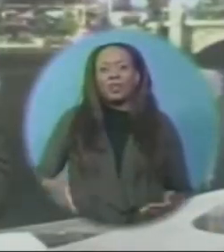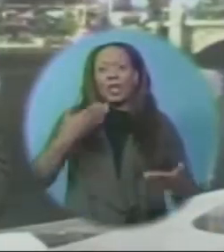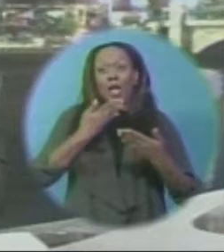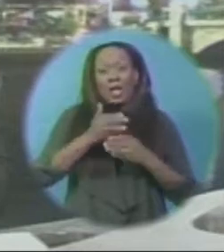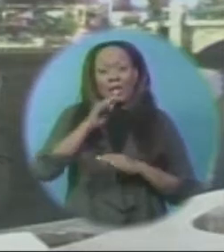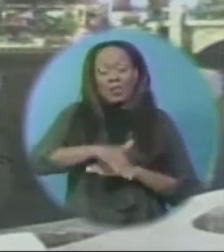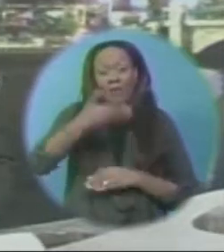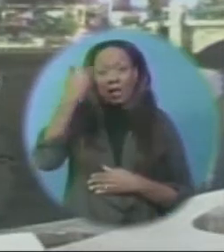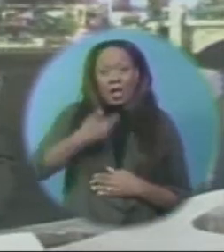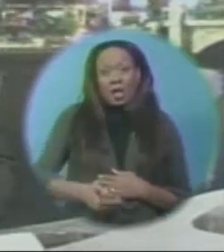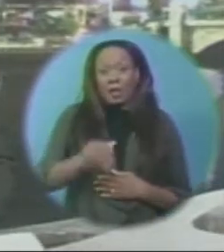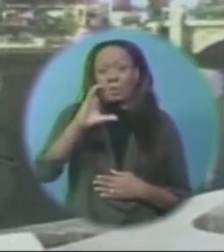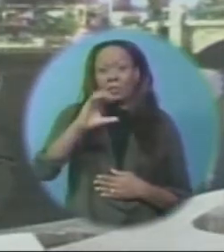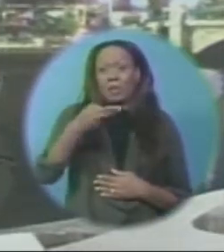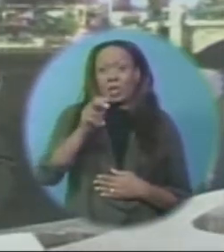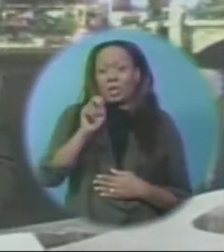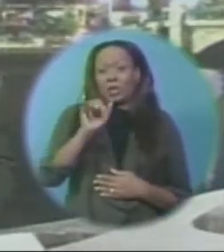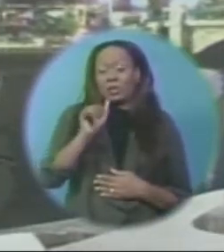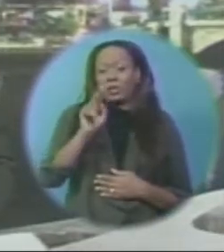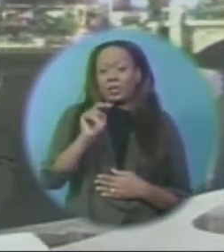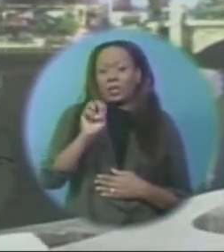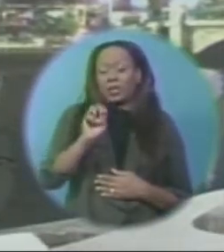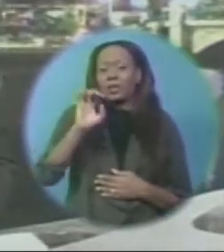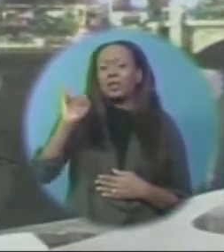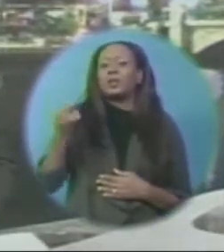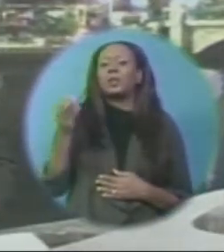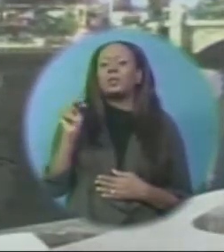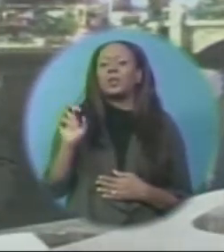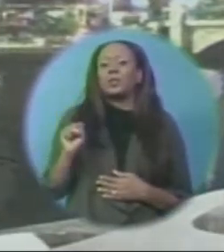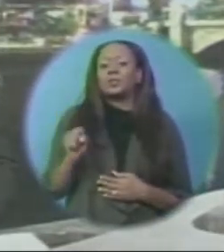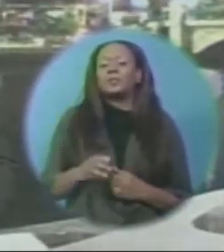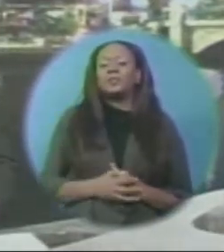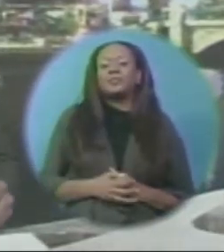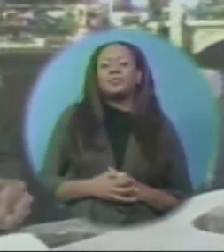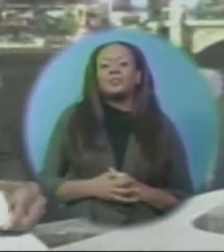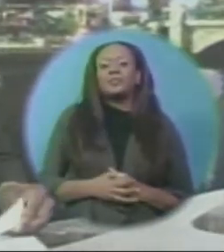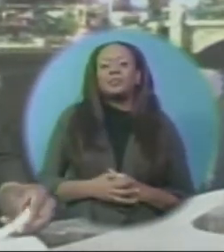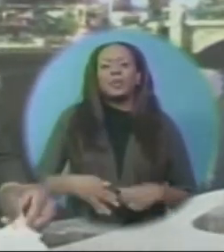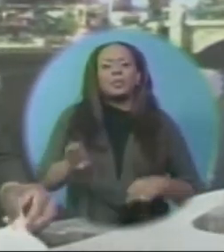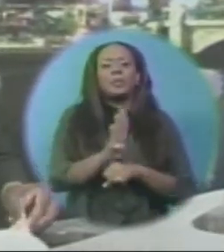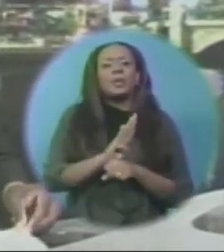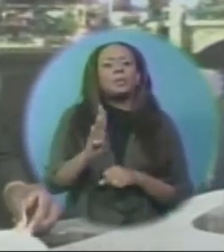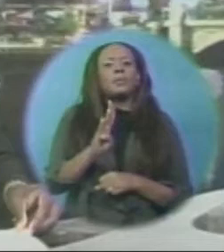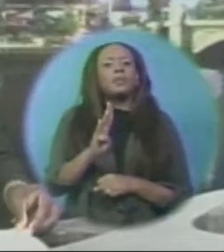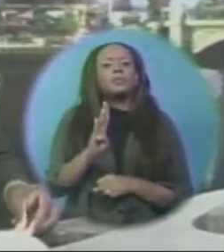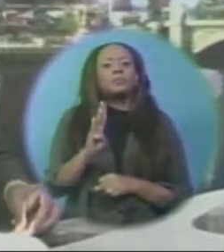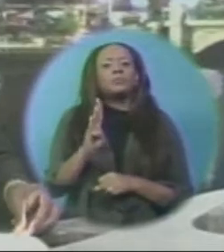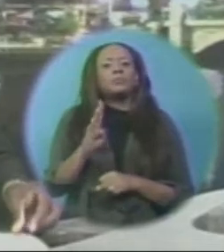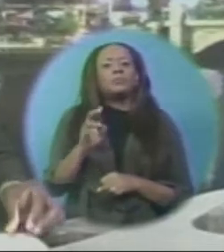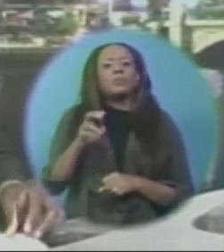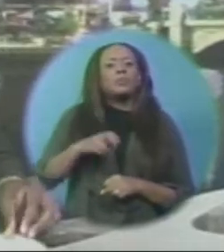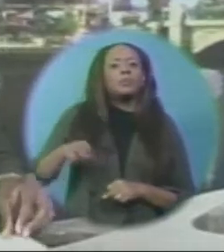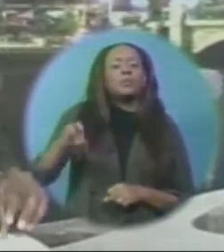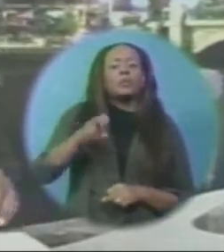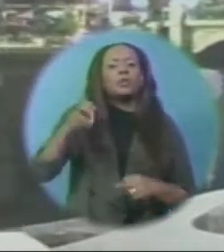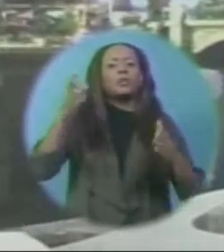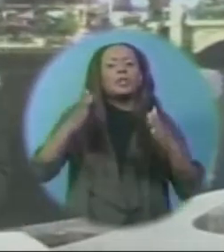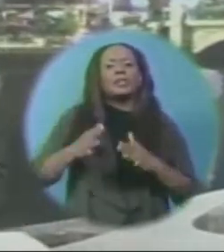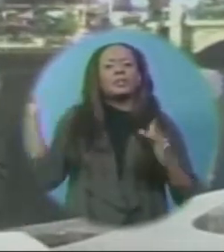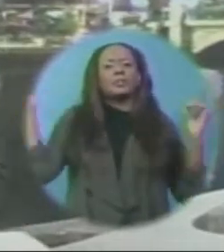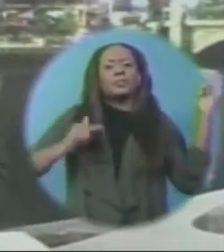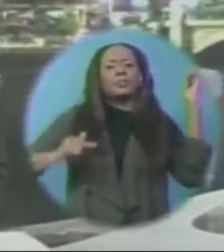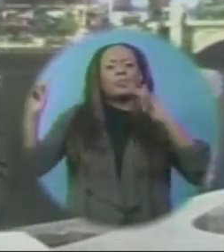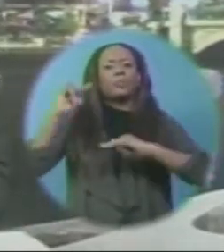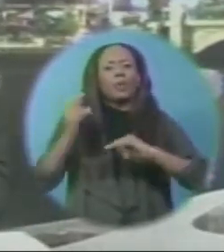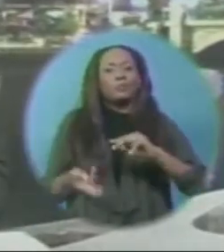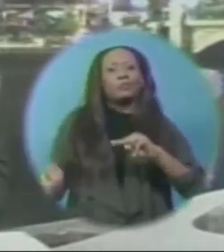Good evening, I'm Shane Jones, leading the news at 7. Barbados tourist arrival numbers continue to climb to new